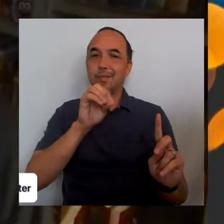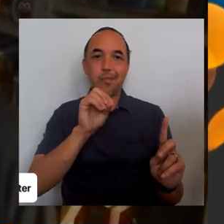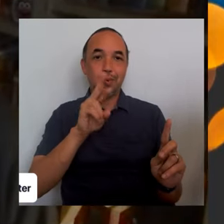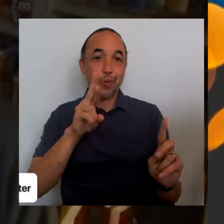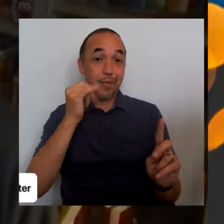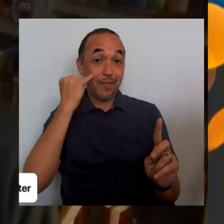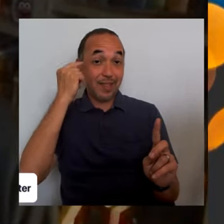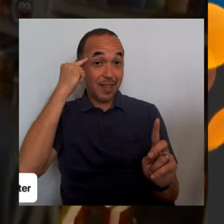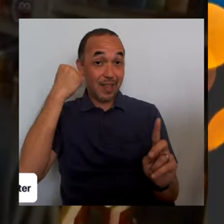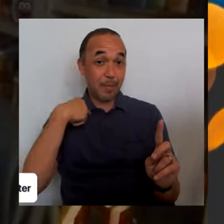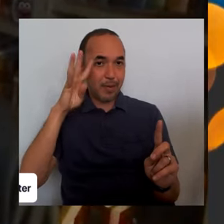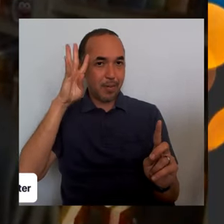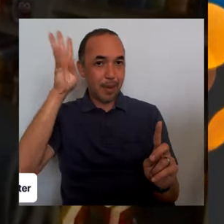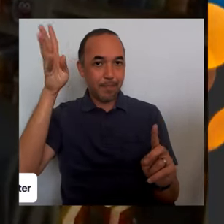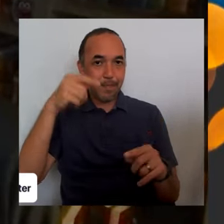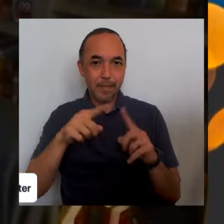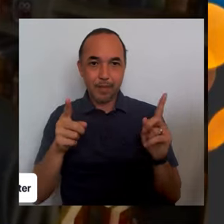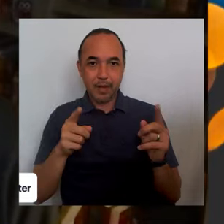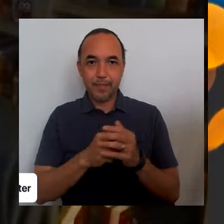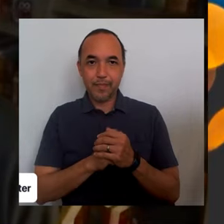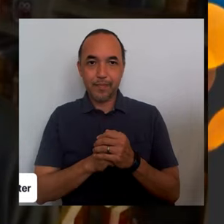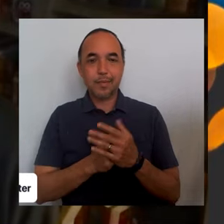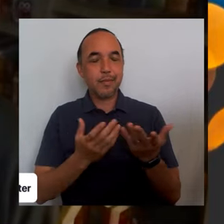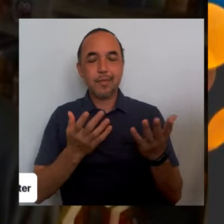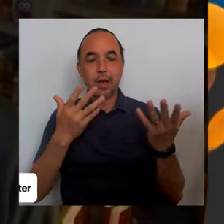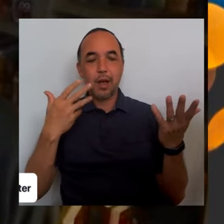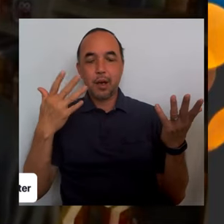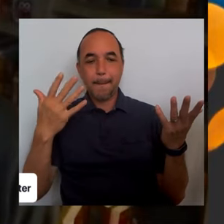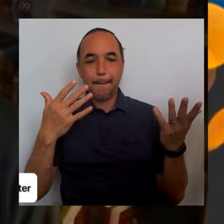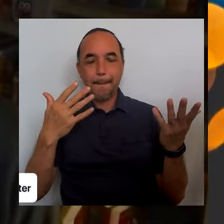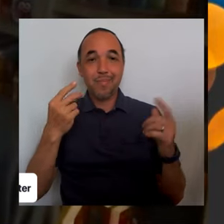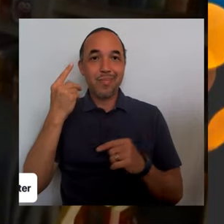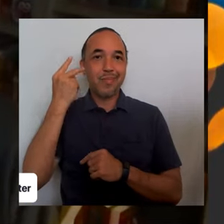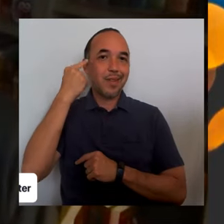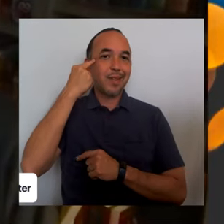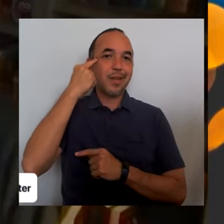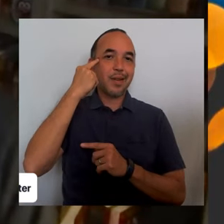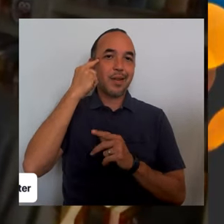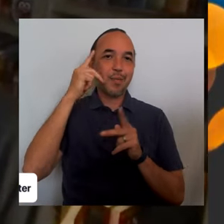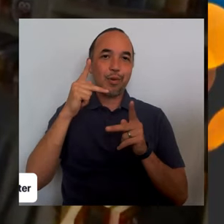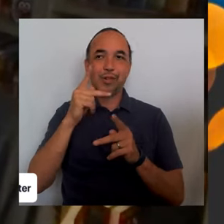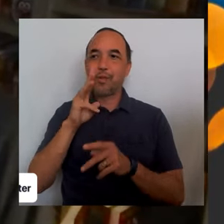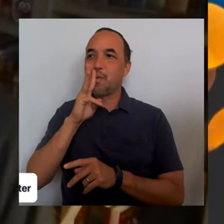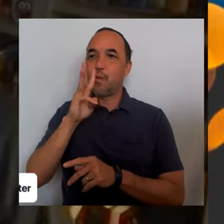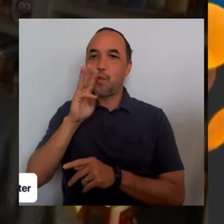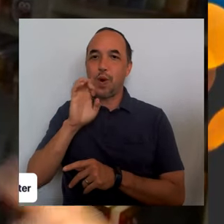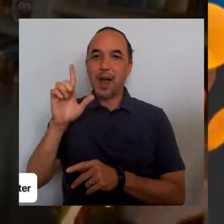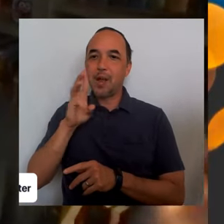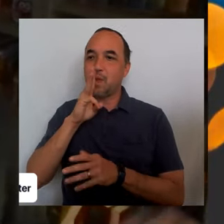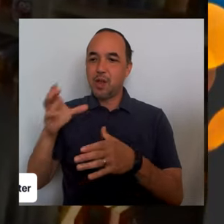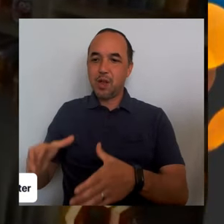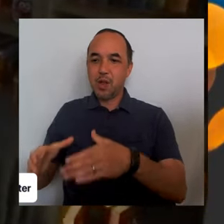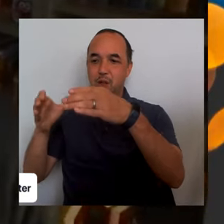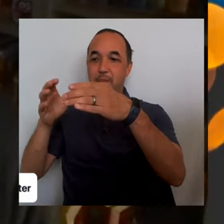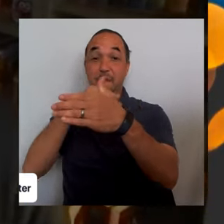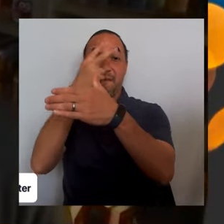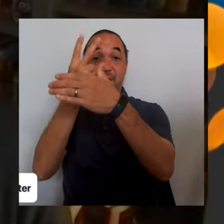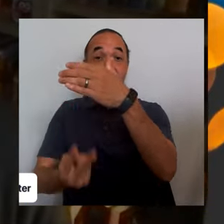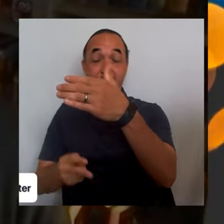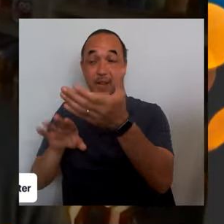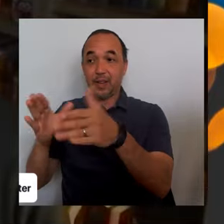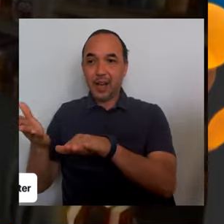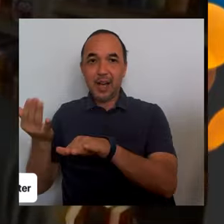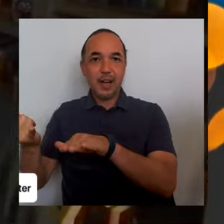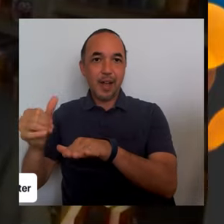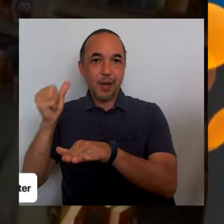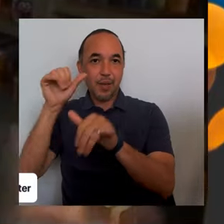the sake of the story, but and they think somebody fell into a well and died there, and now the backyard's haunted and